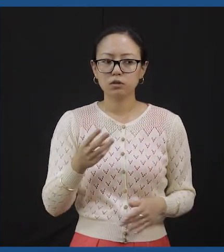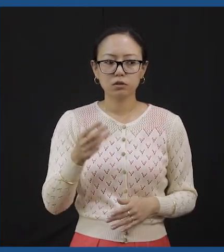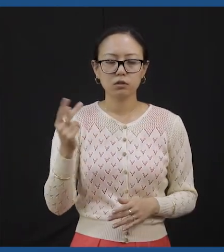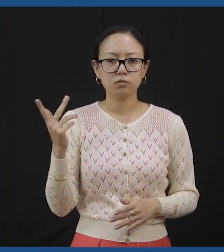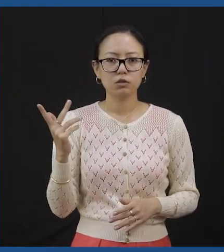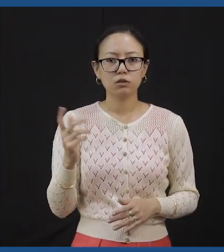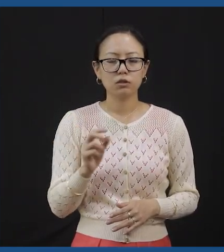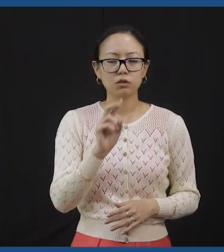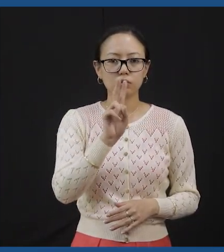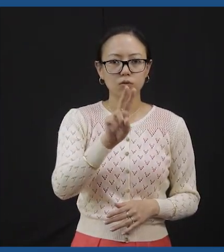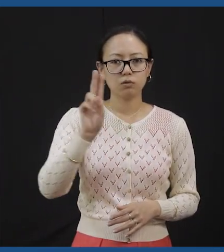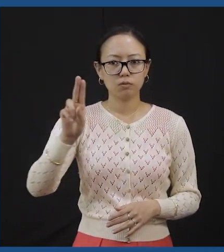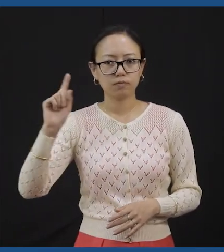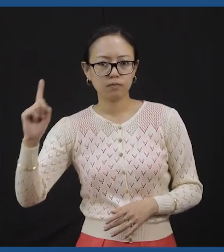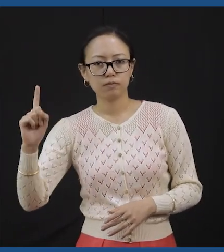221.